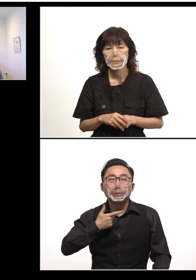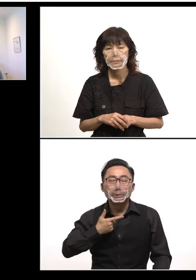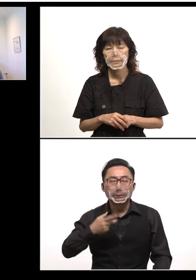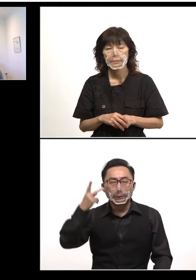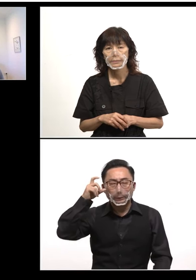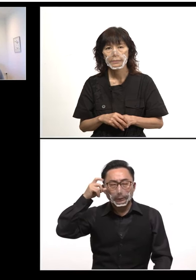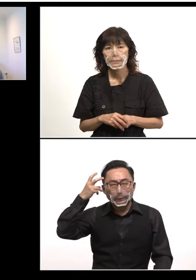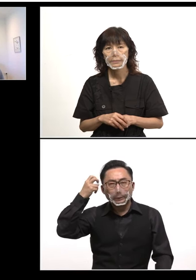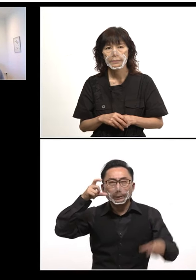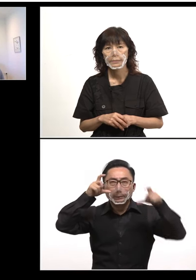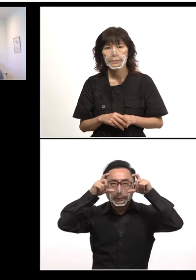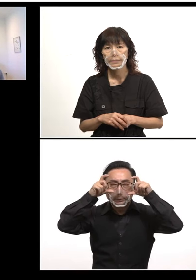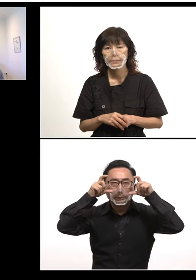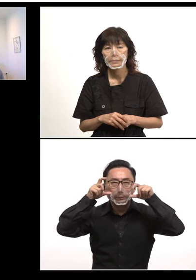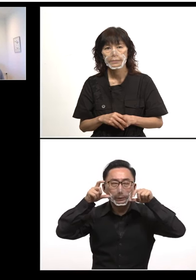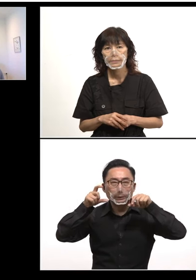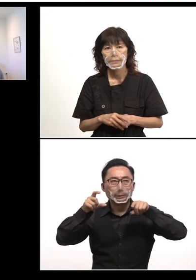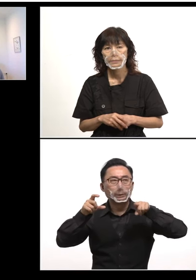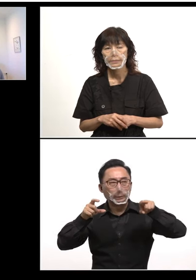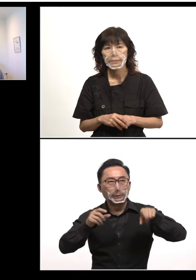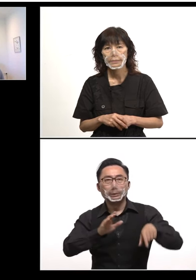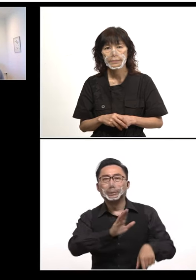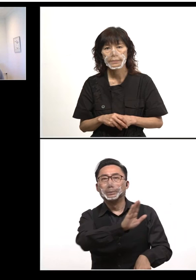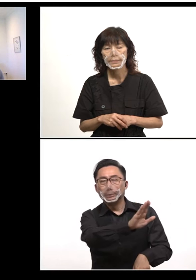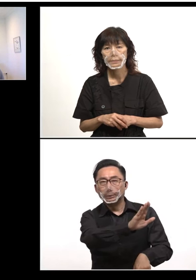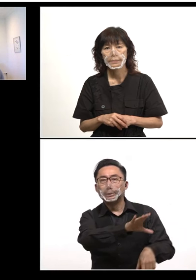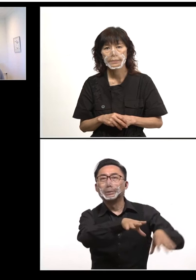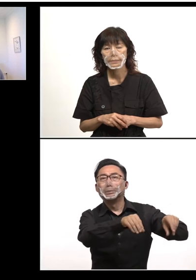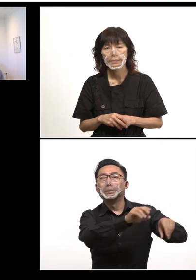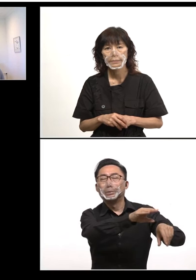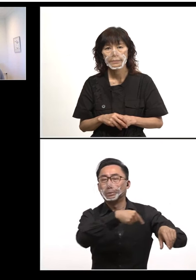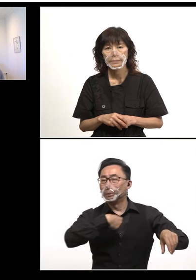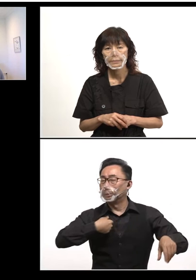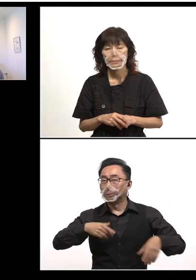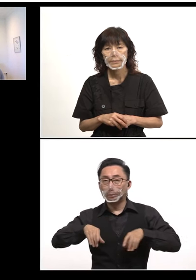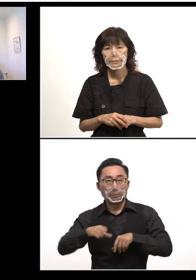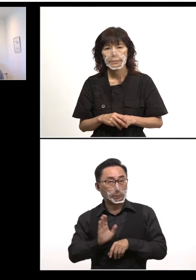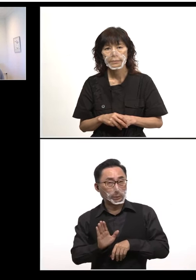sighted people want you to do that. They did before, because then they'd know you're a masseuse.